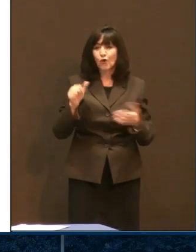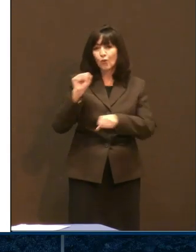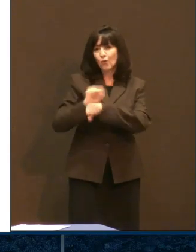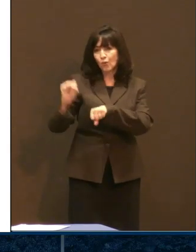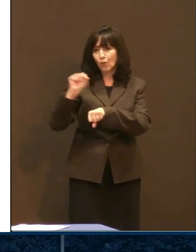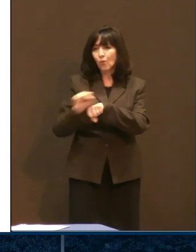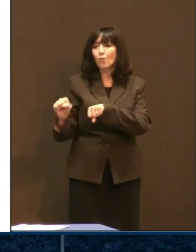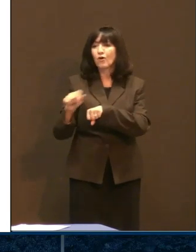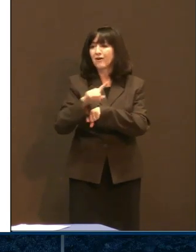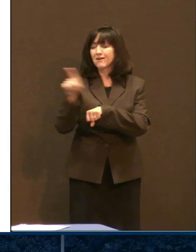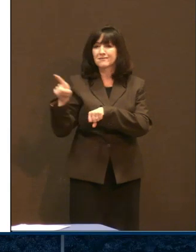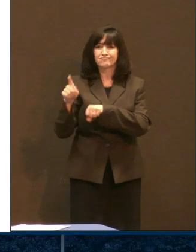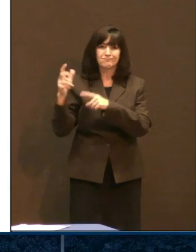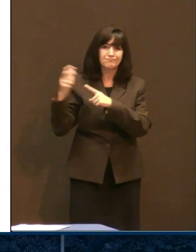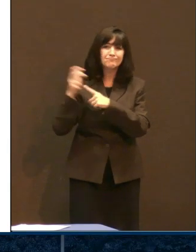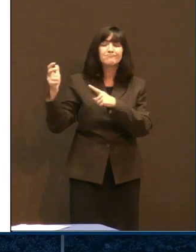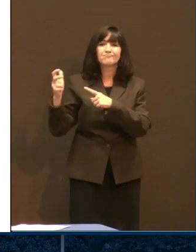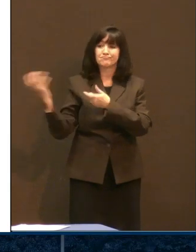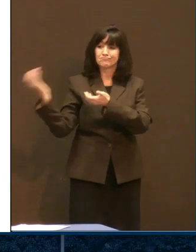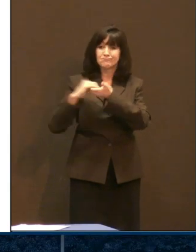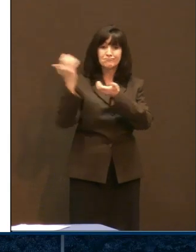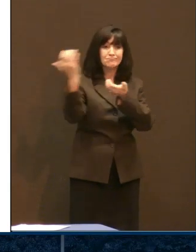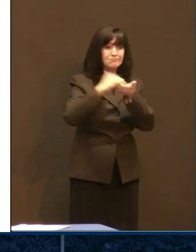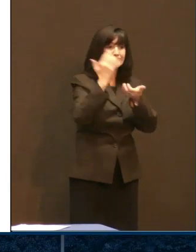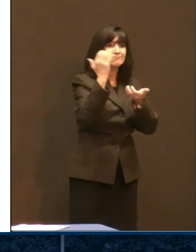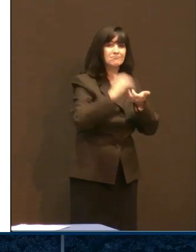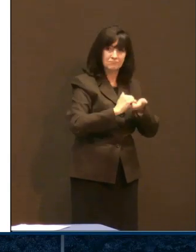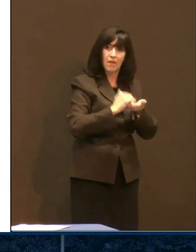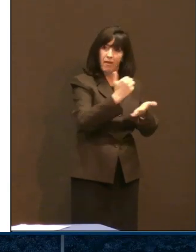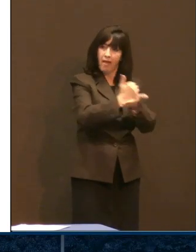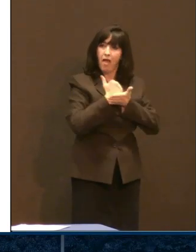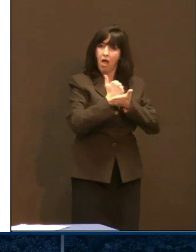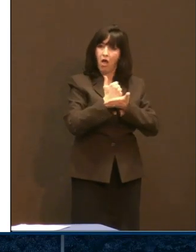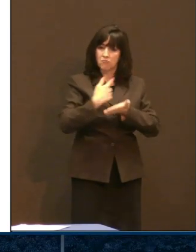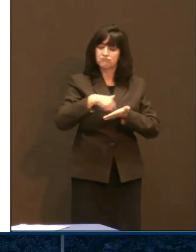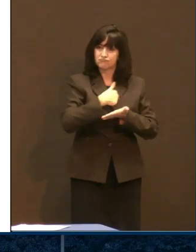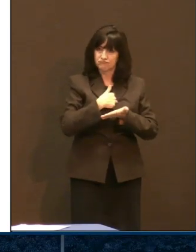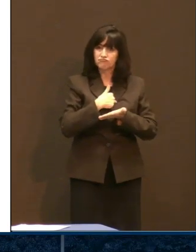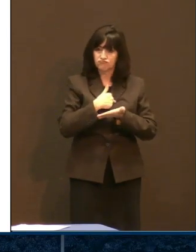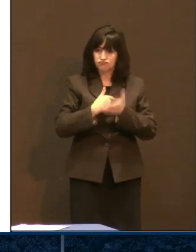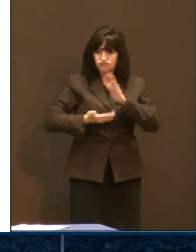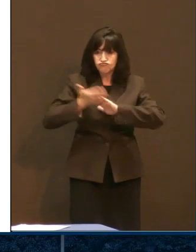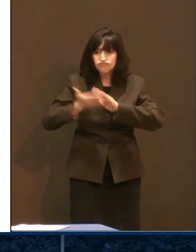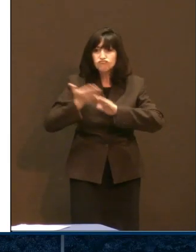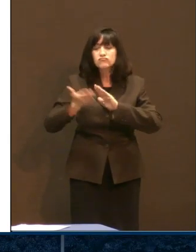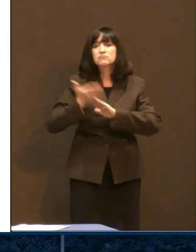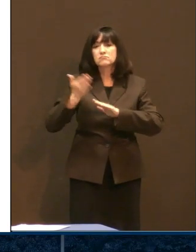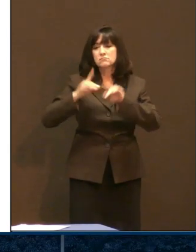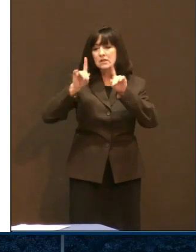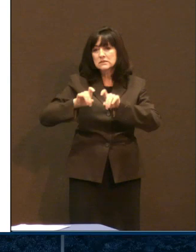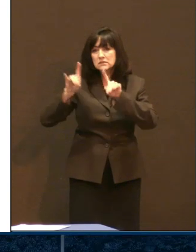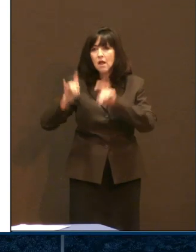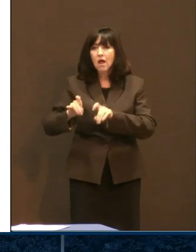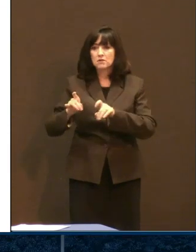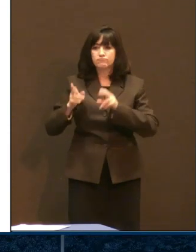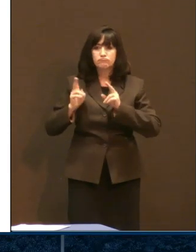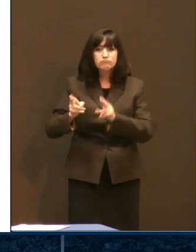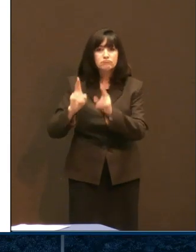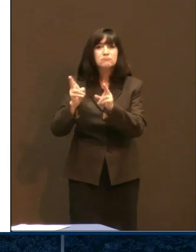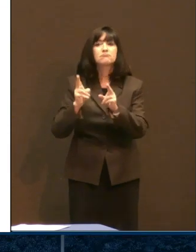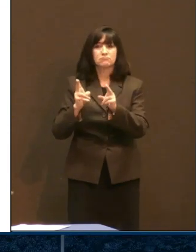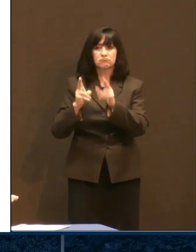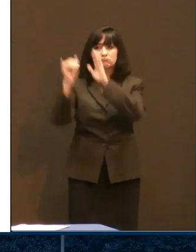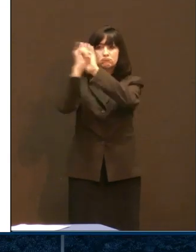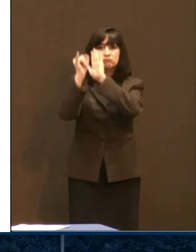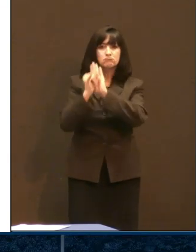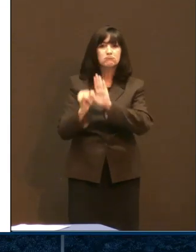to just the big testing sites that have been the bulk of our operation over the last 6 weeks. So trying to